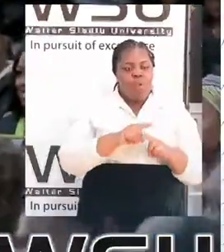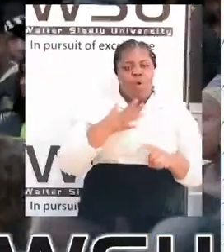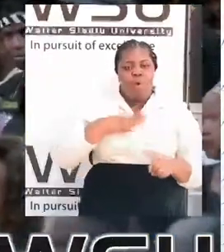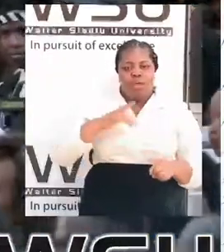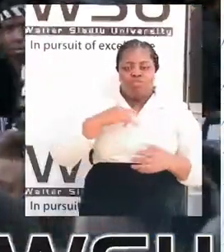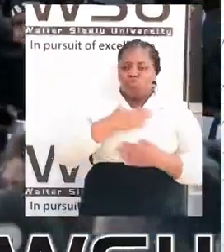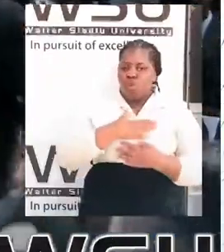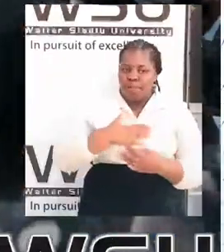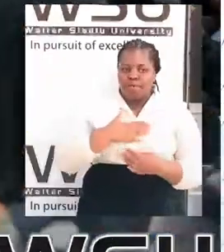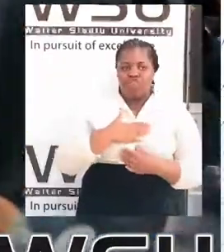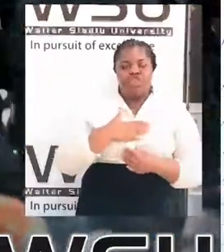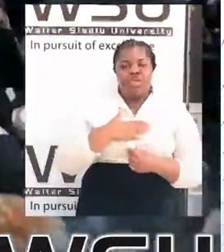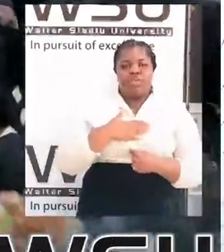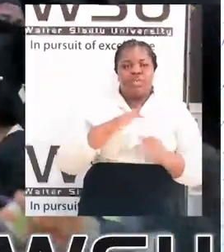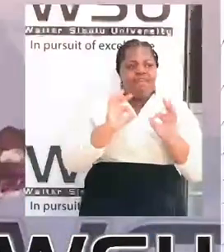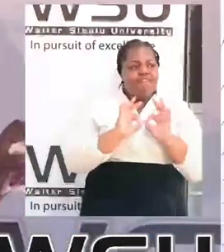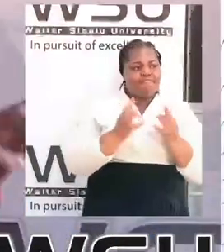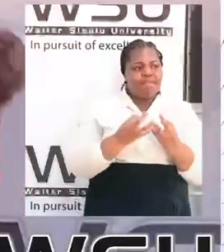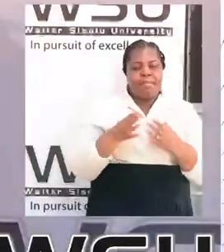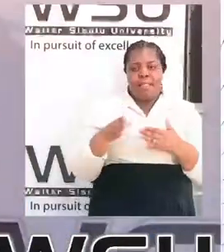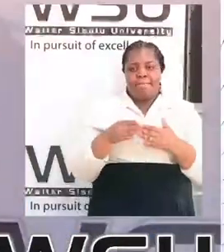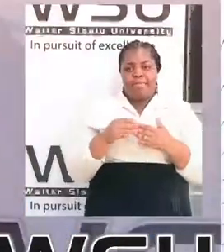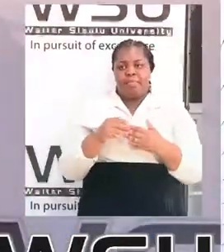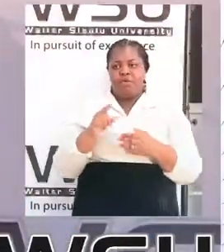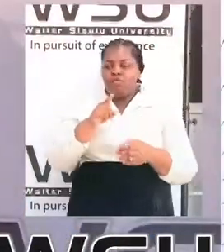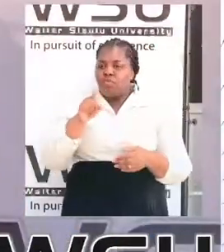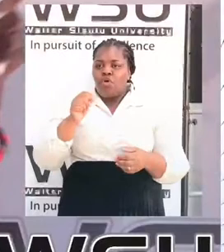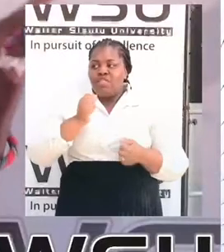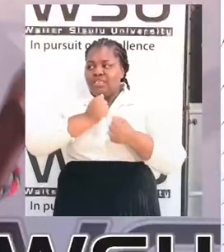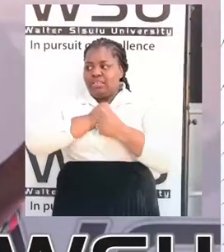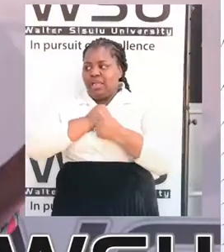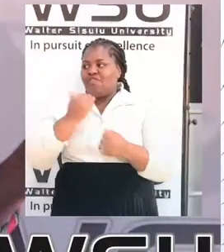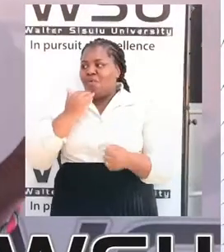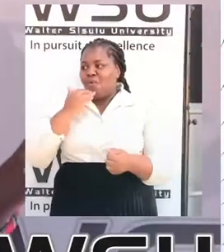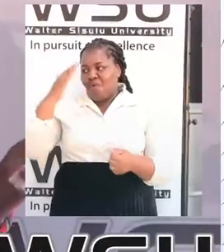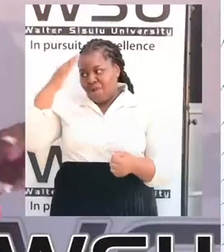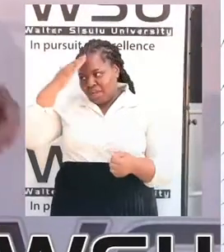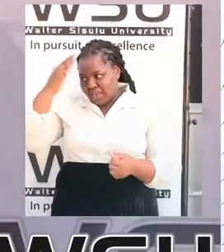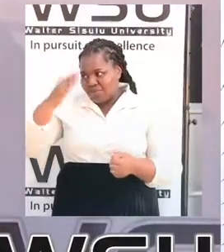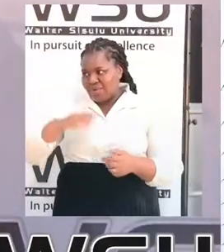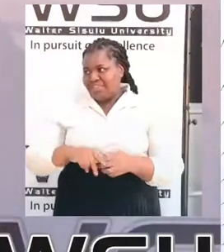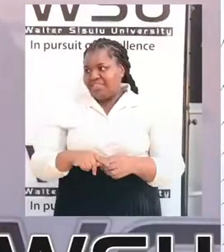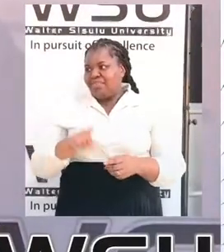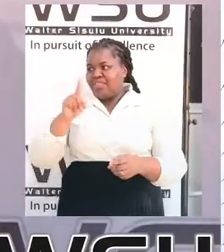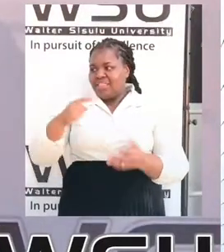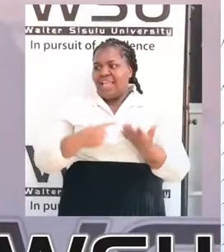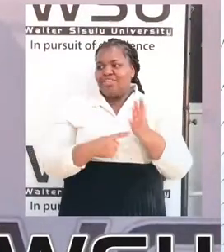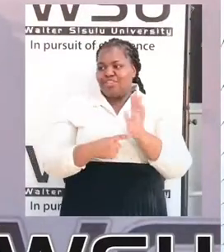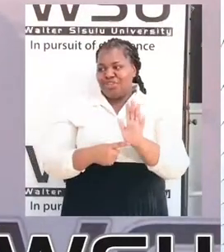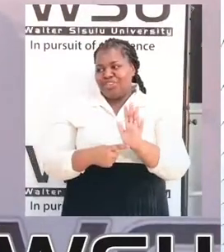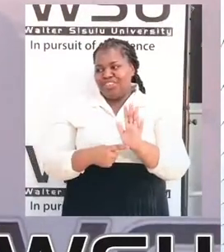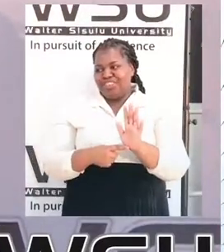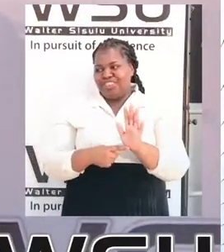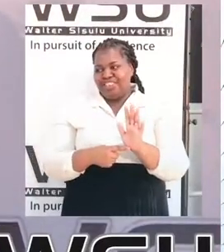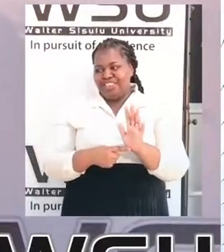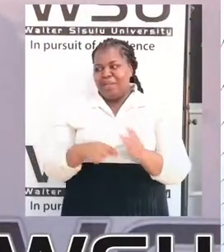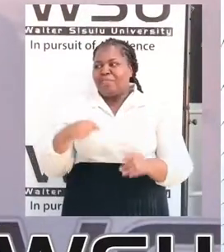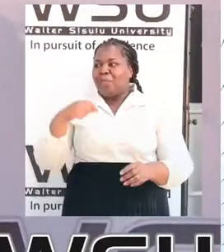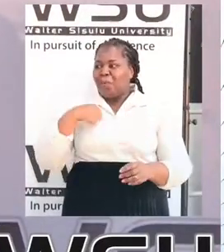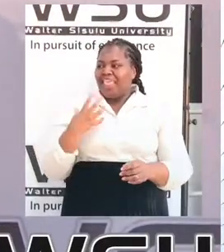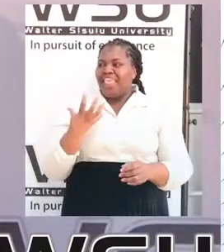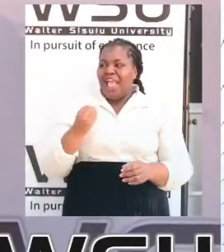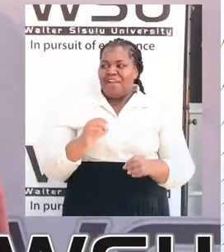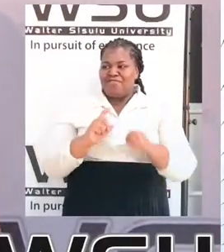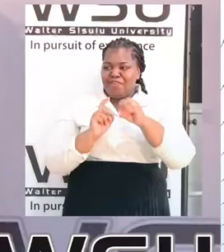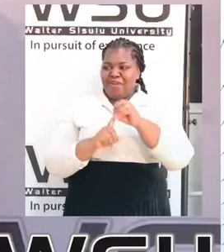to appreciate family members of our staff who graduated. That shows that we have